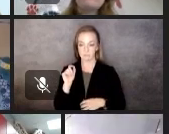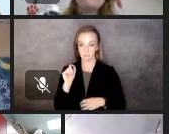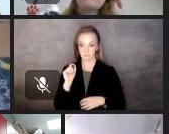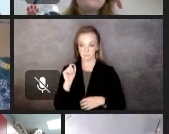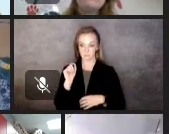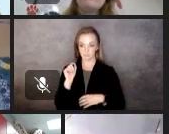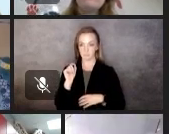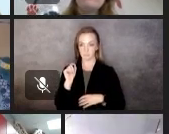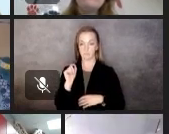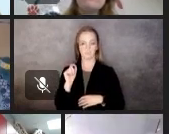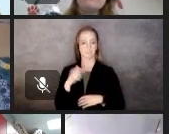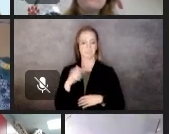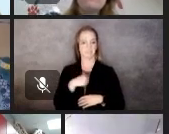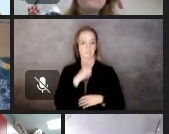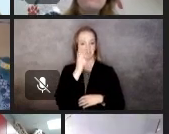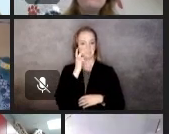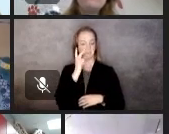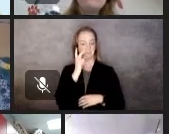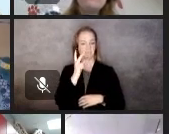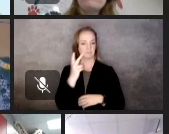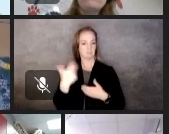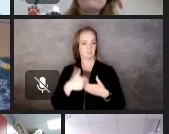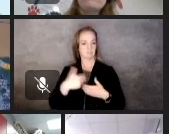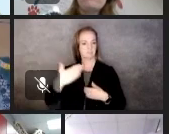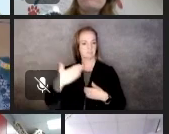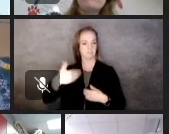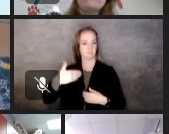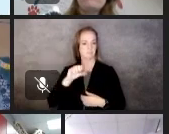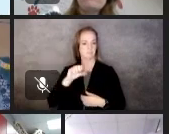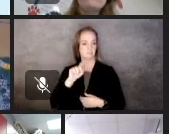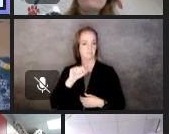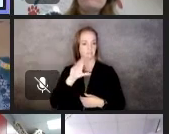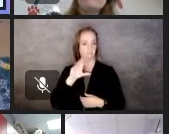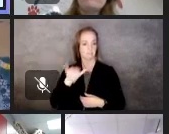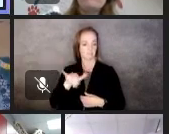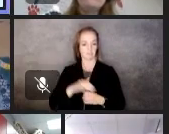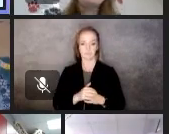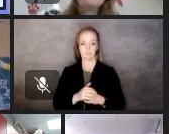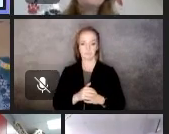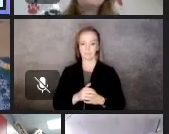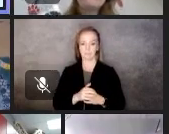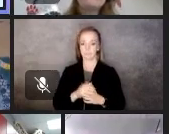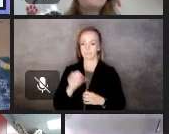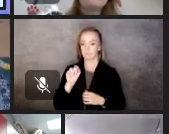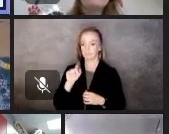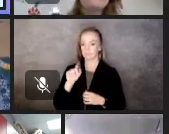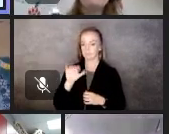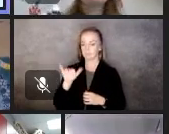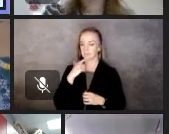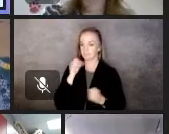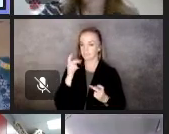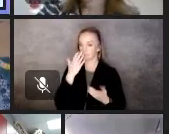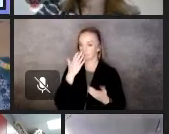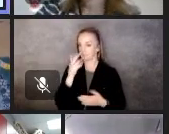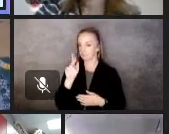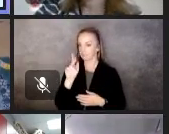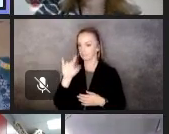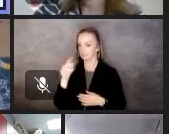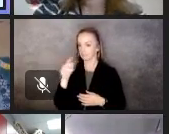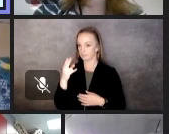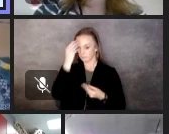I haven't seen him come in just yet, Stacy. Thank you, Keith, for letting me know. So with